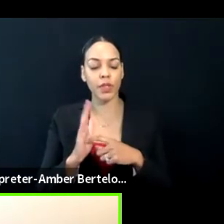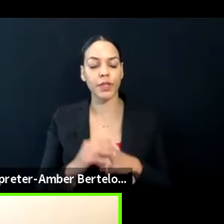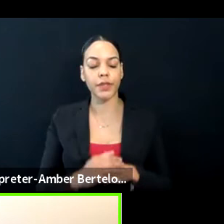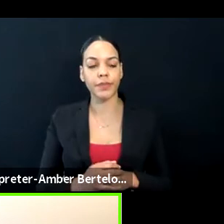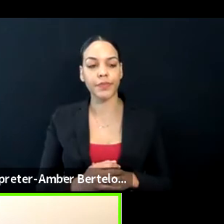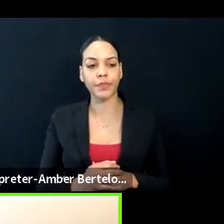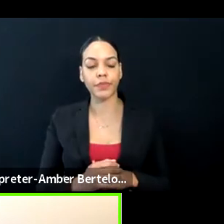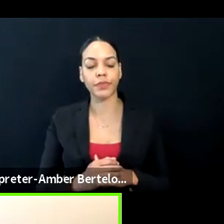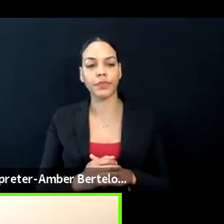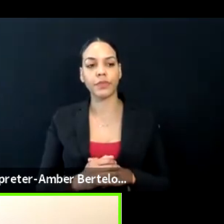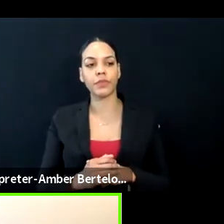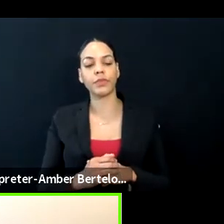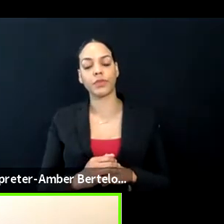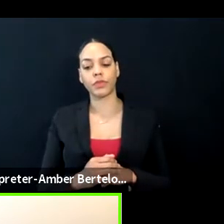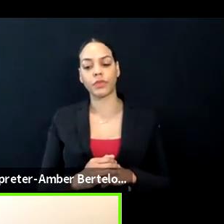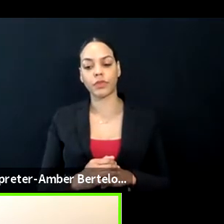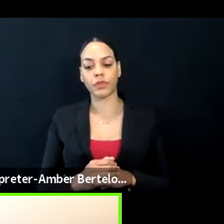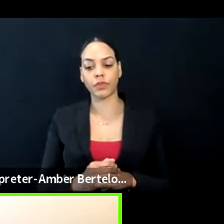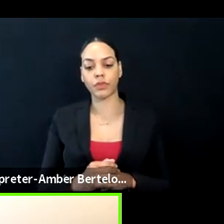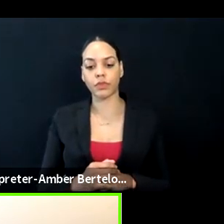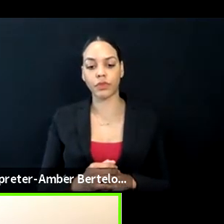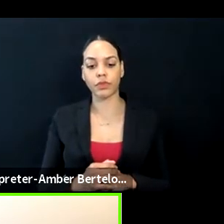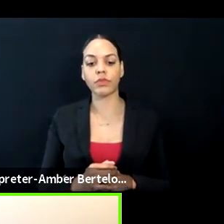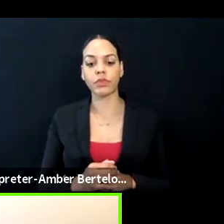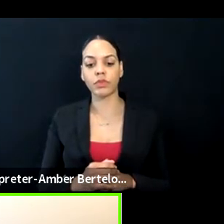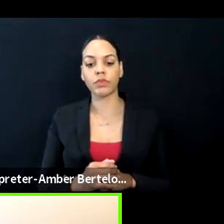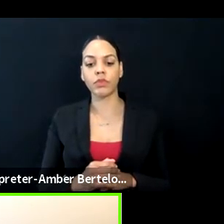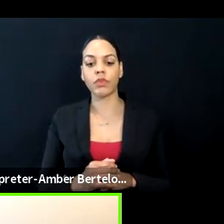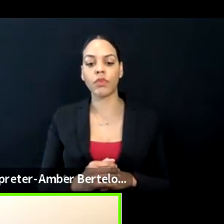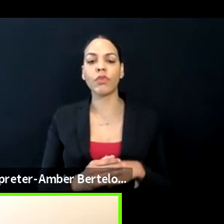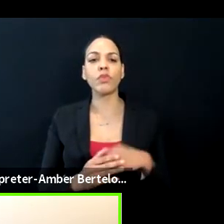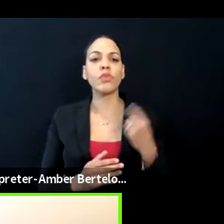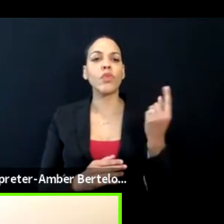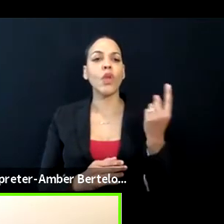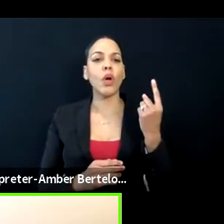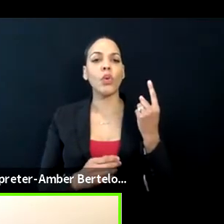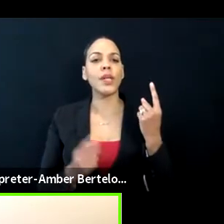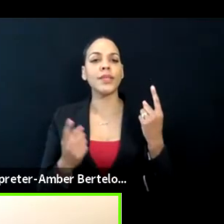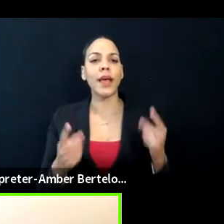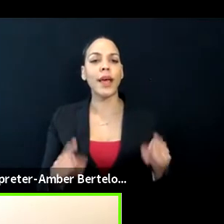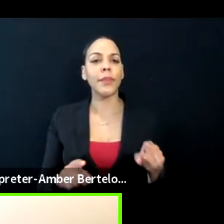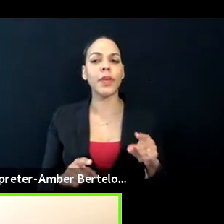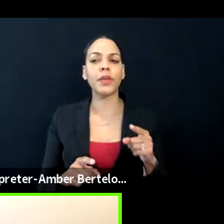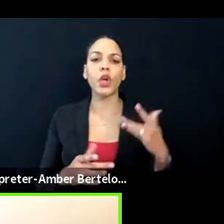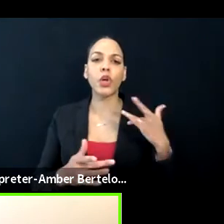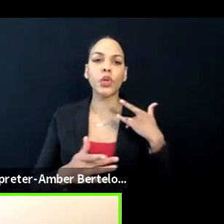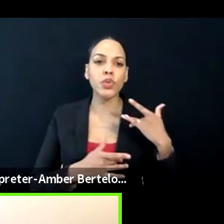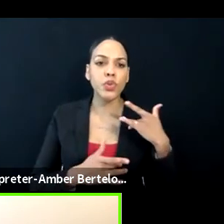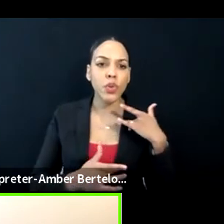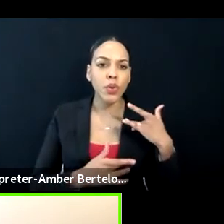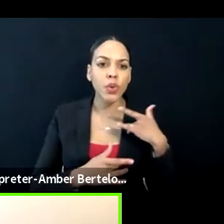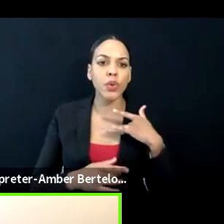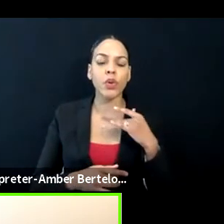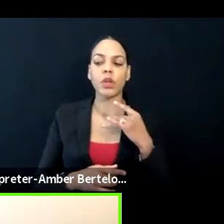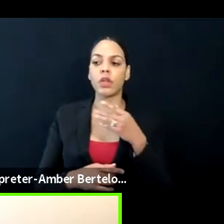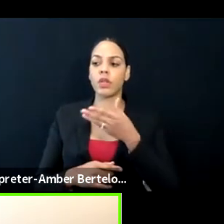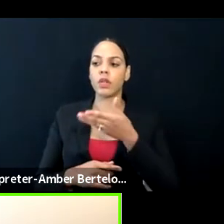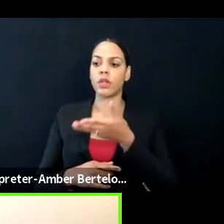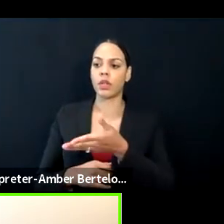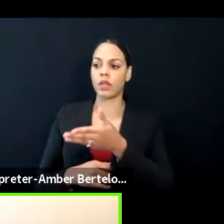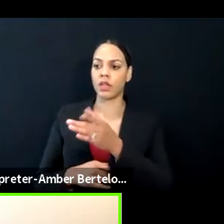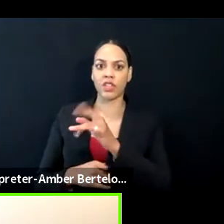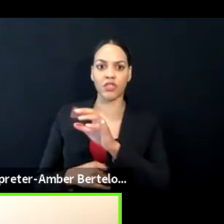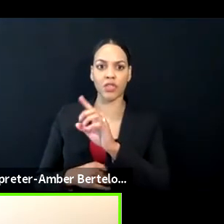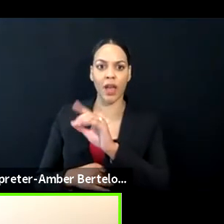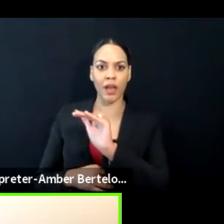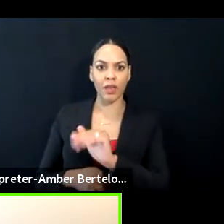often there's always some sort of concern raised about whether or not the student can actually, or the child can